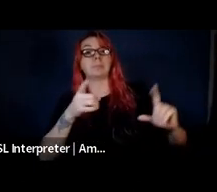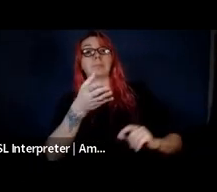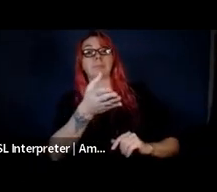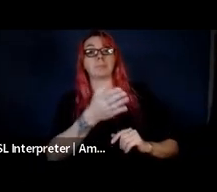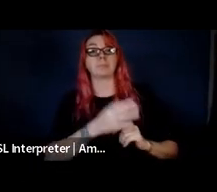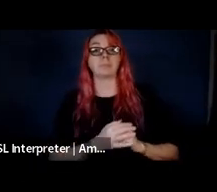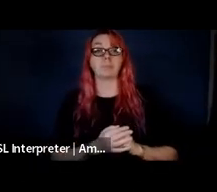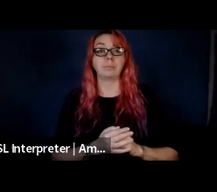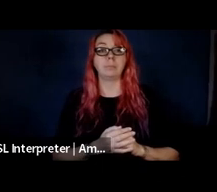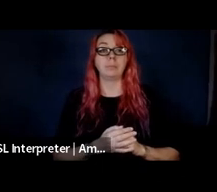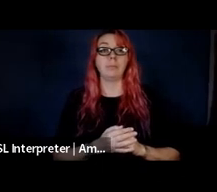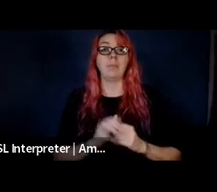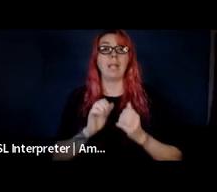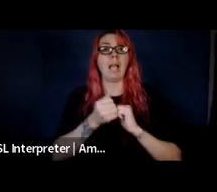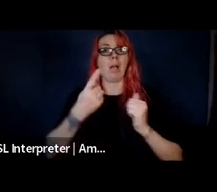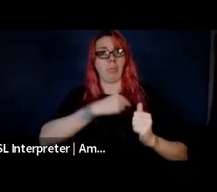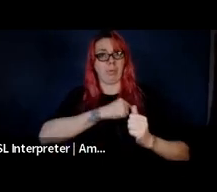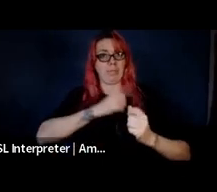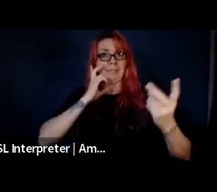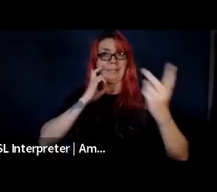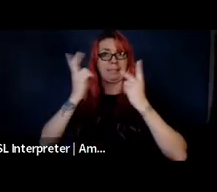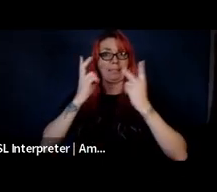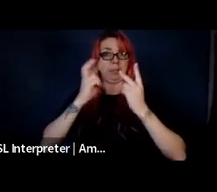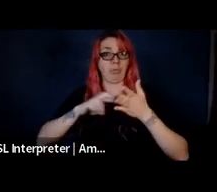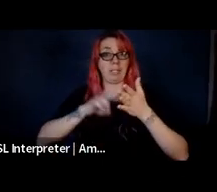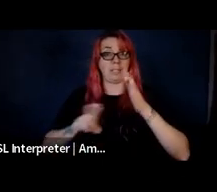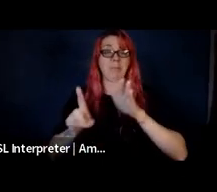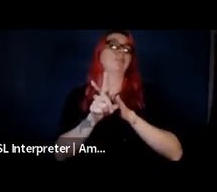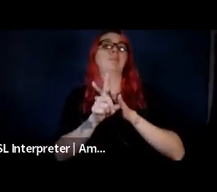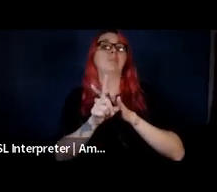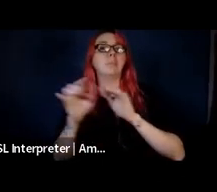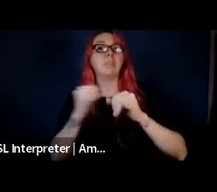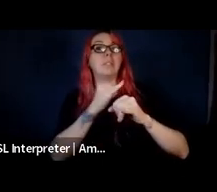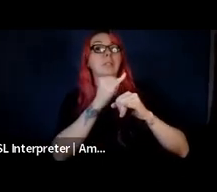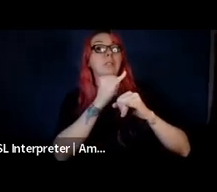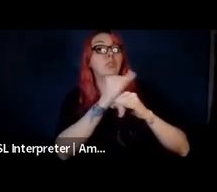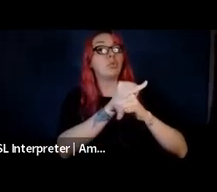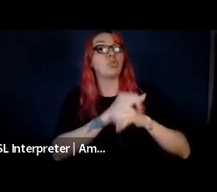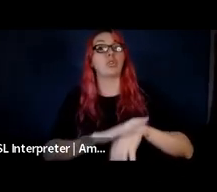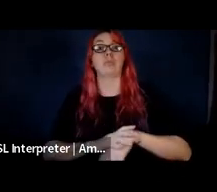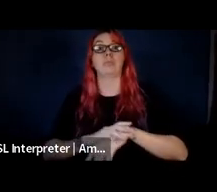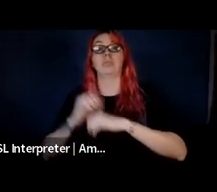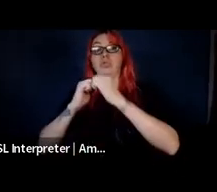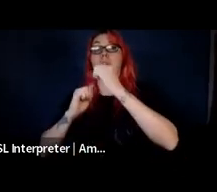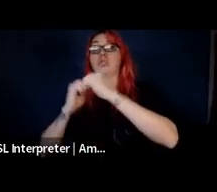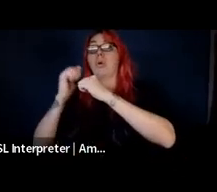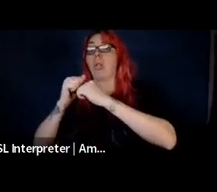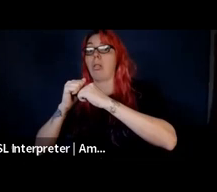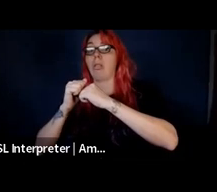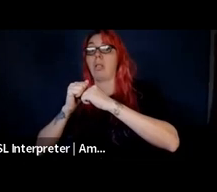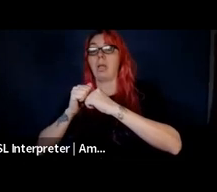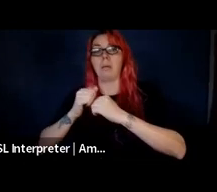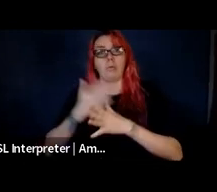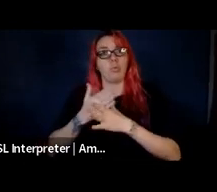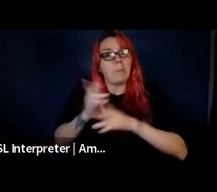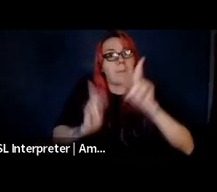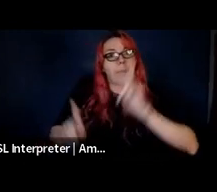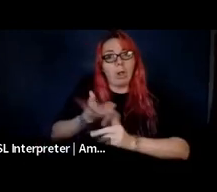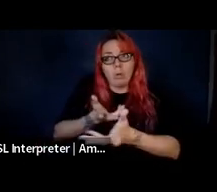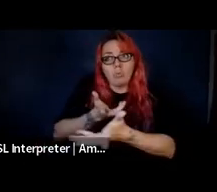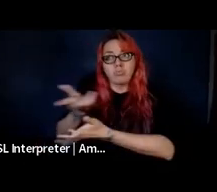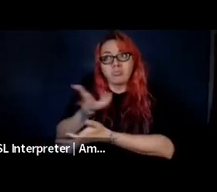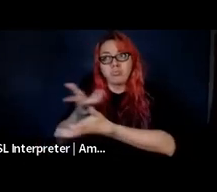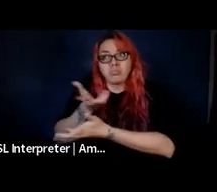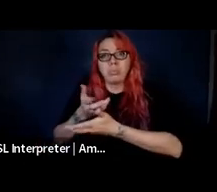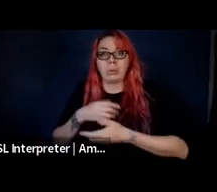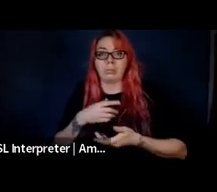arts industry as a model for the 4 dimensions: institutional, structural, internalized, interpersonal. And so, for